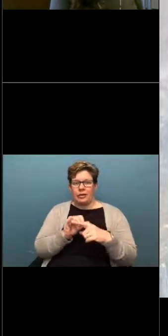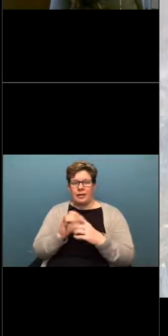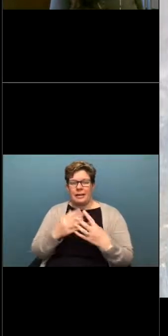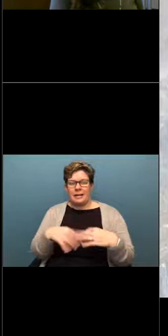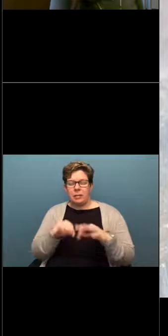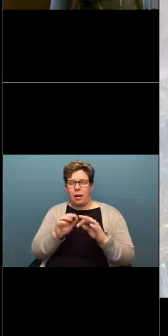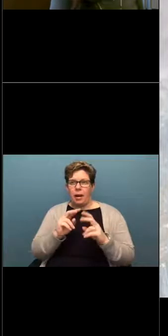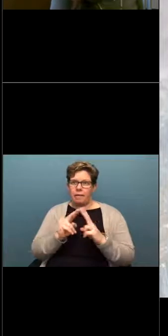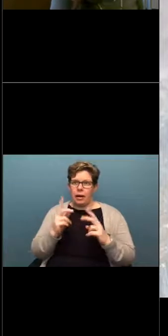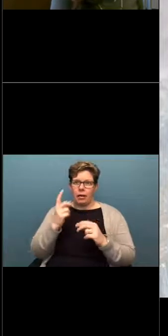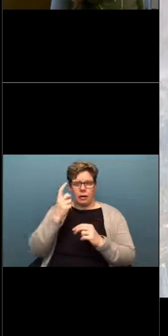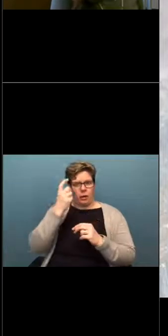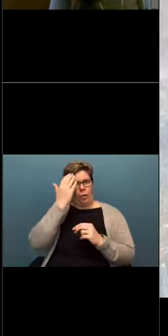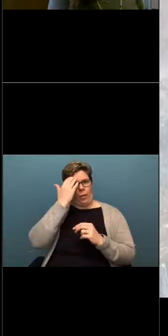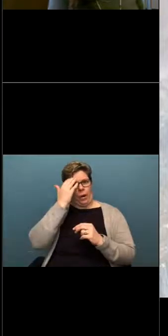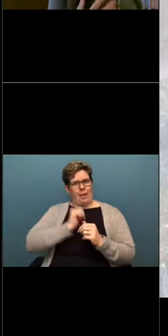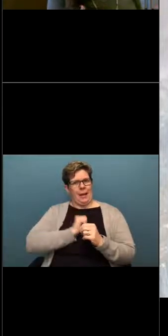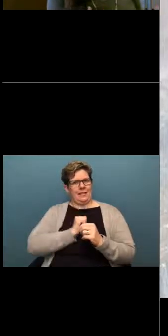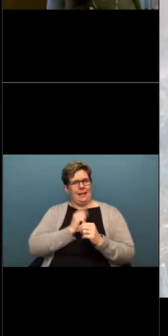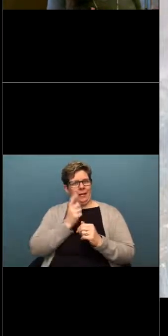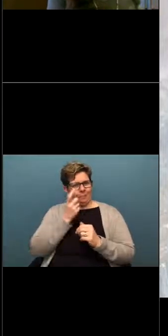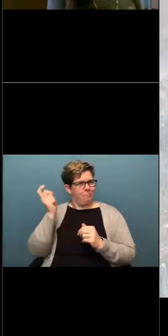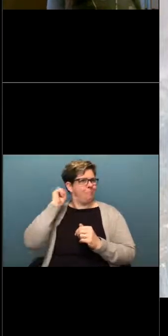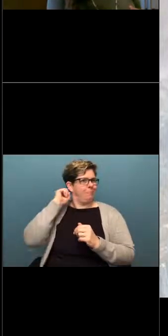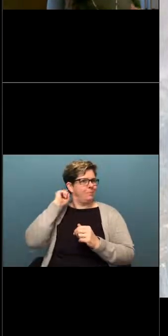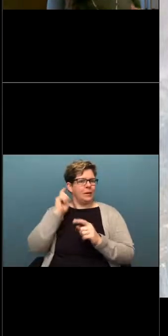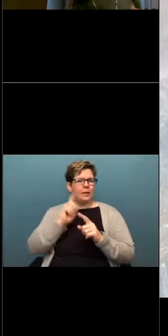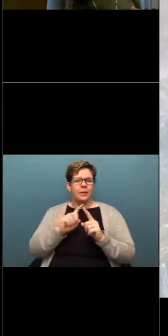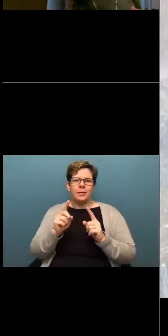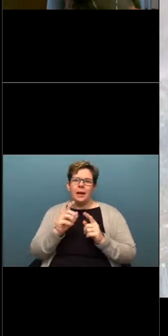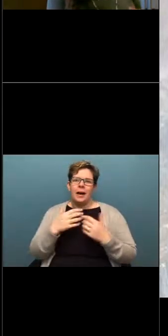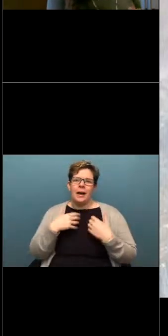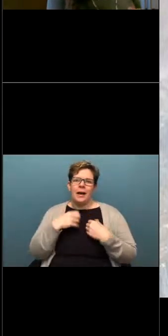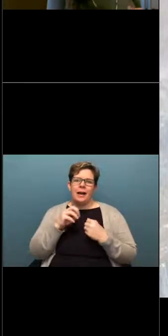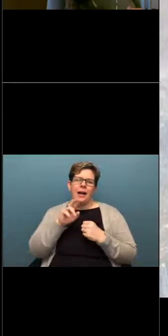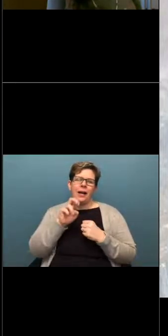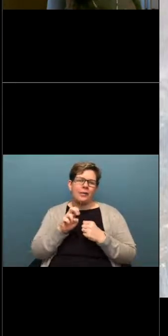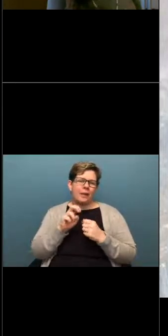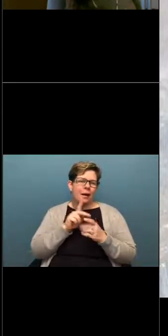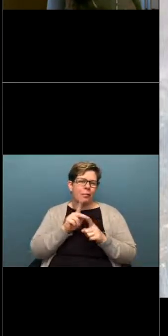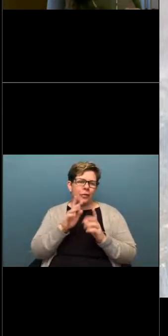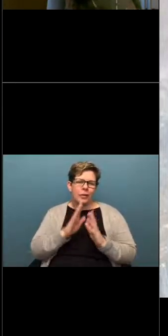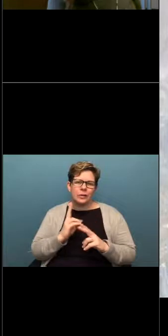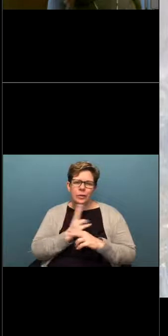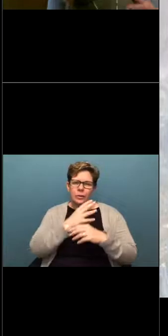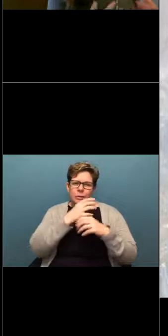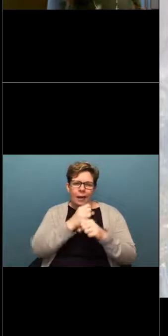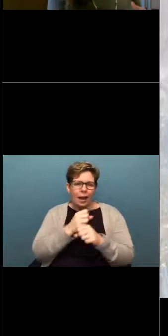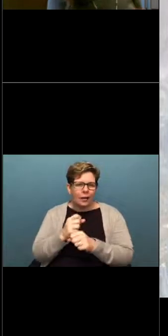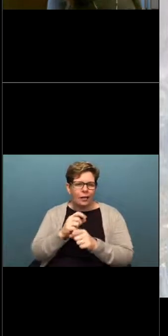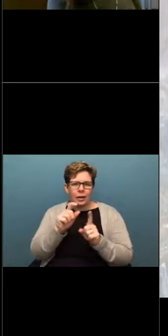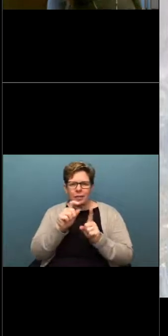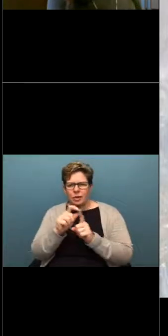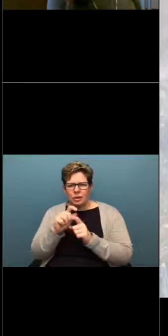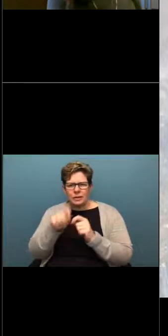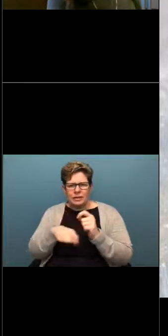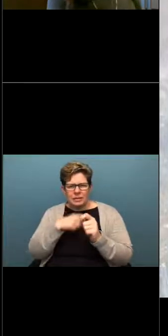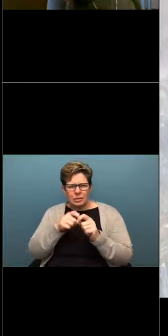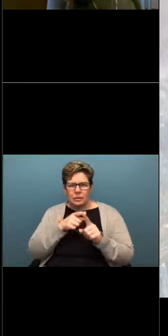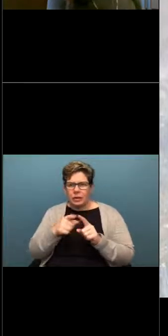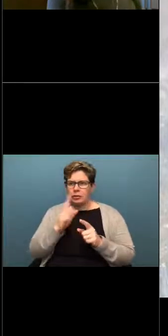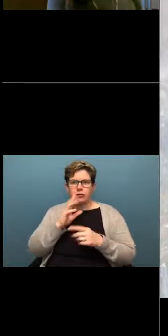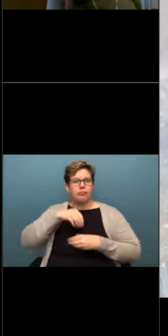really conscientious not to do that, but healthcare professionals use acronyms, terminology, other things that are really second